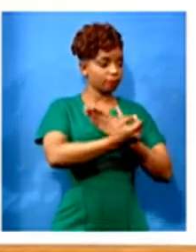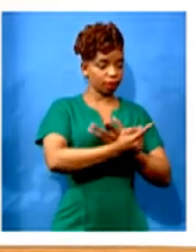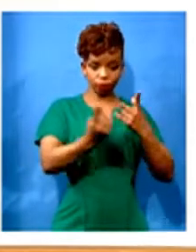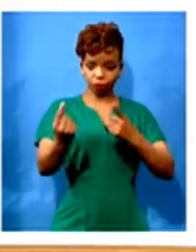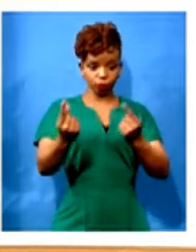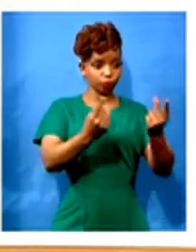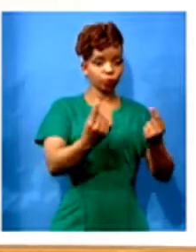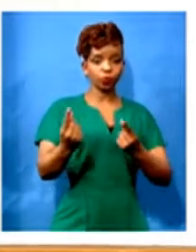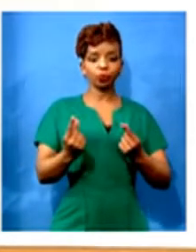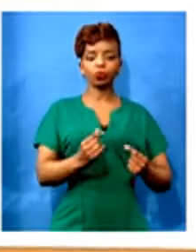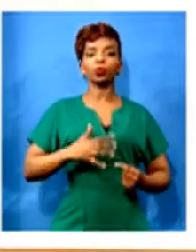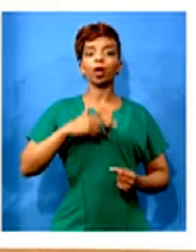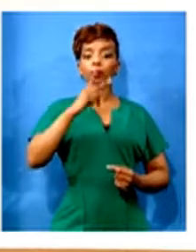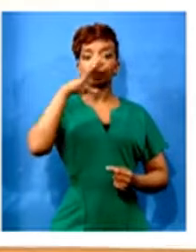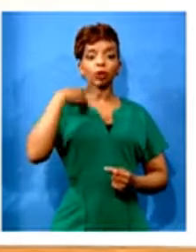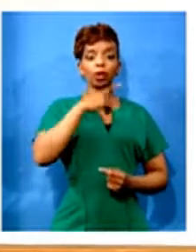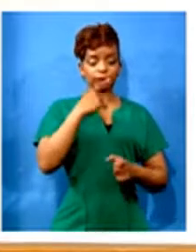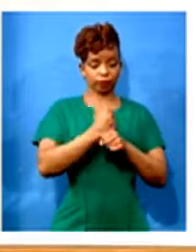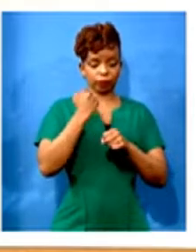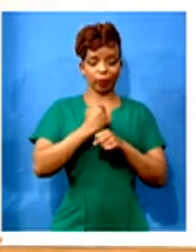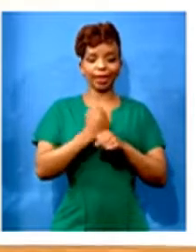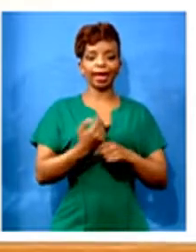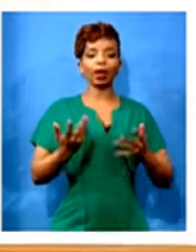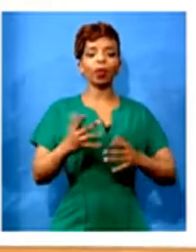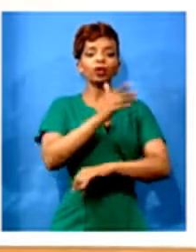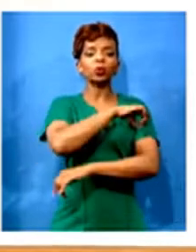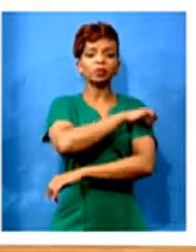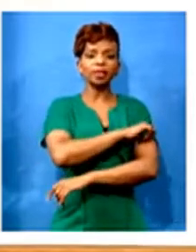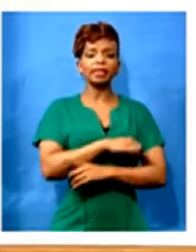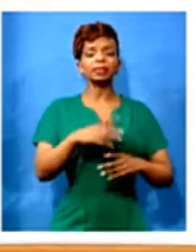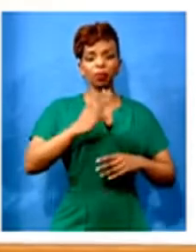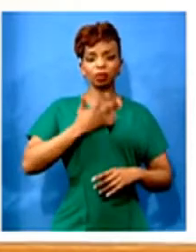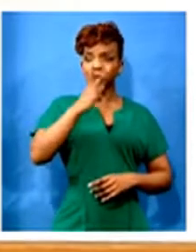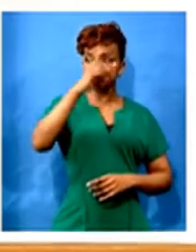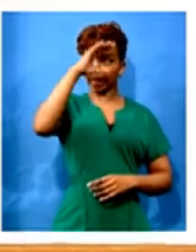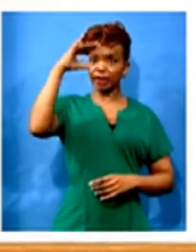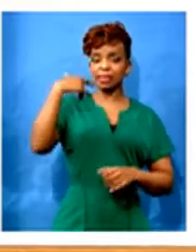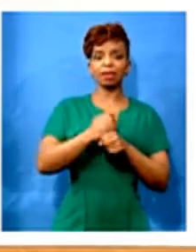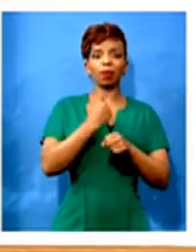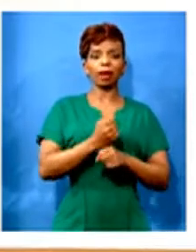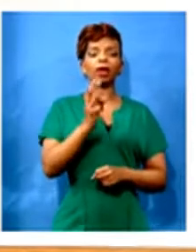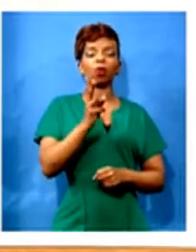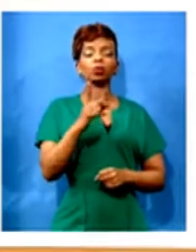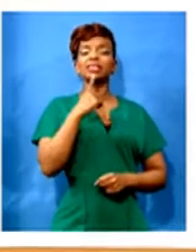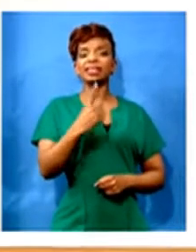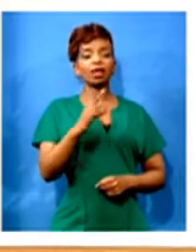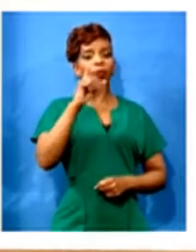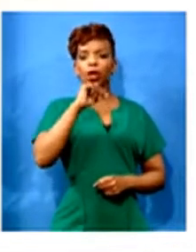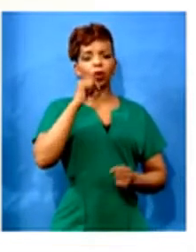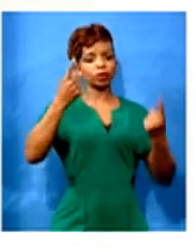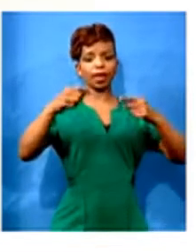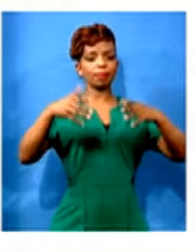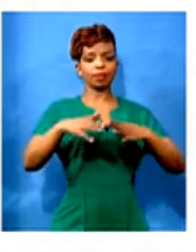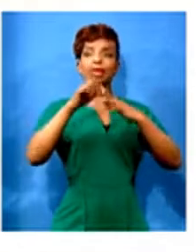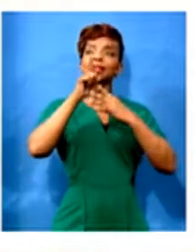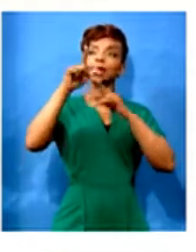hospitals. He wants to see nurses working as well. So he was saying to the management that he's not going to come here again and give instructions, but instead when he comes back here again,